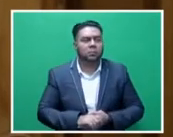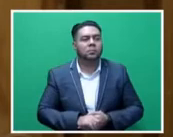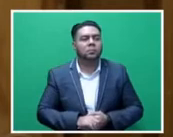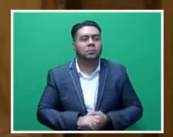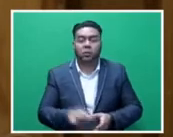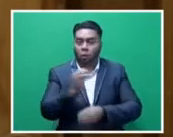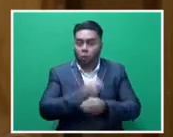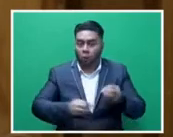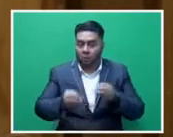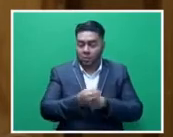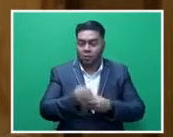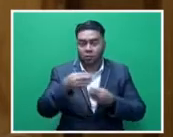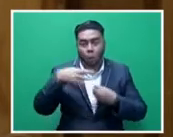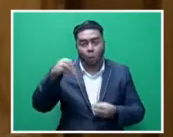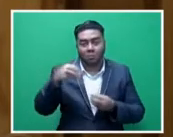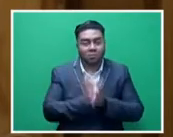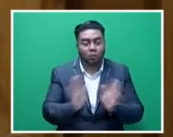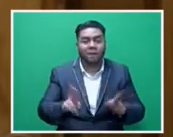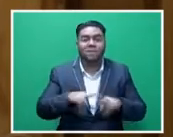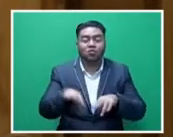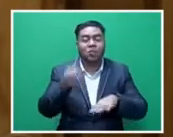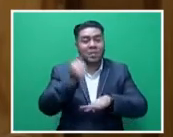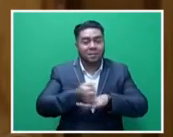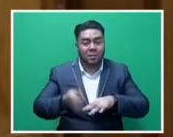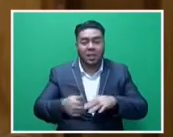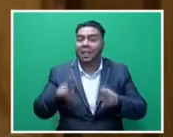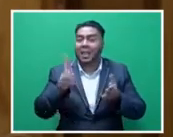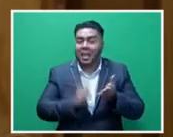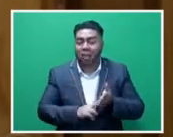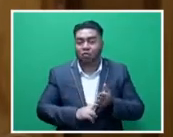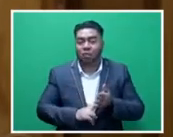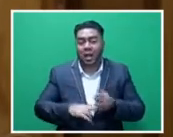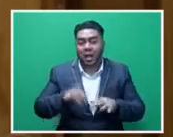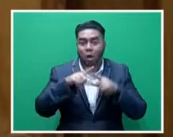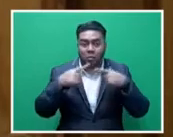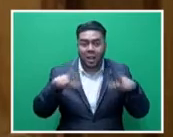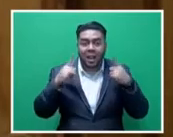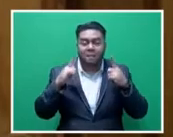Auditor General, the Fijian government, the National Council for Persons with Disability Machinery,